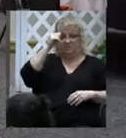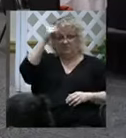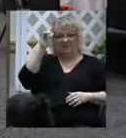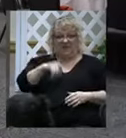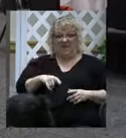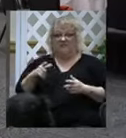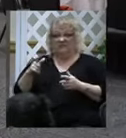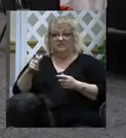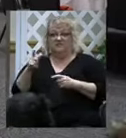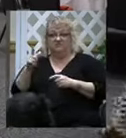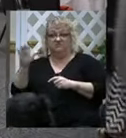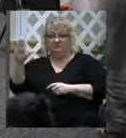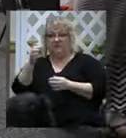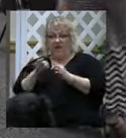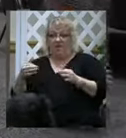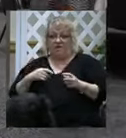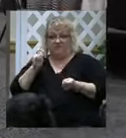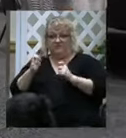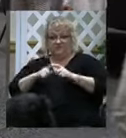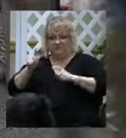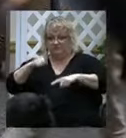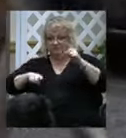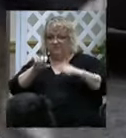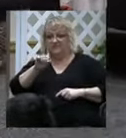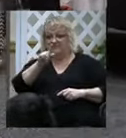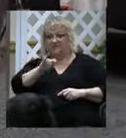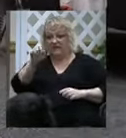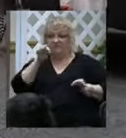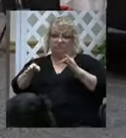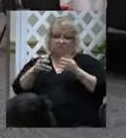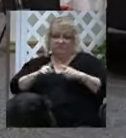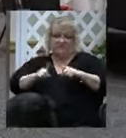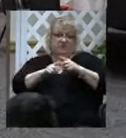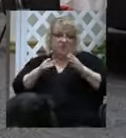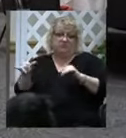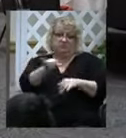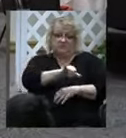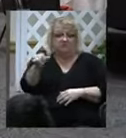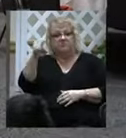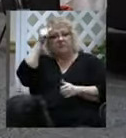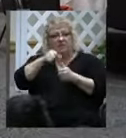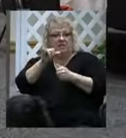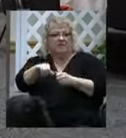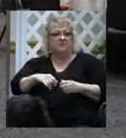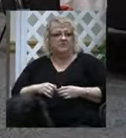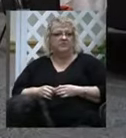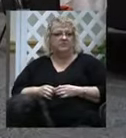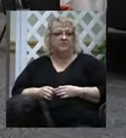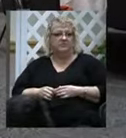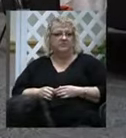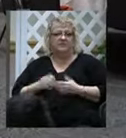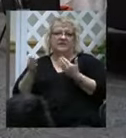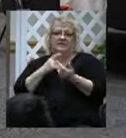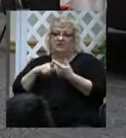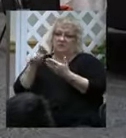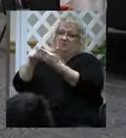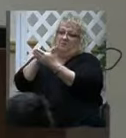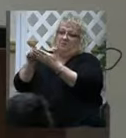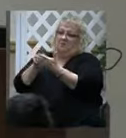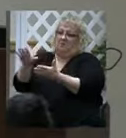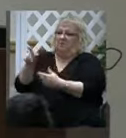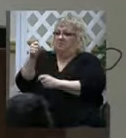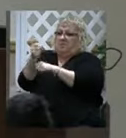So there's just so many different styles and ways of expressing. So just keep that in mind too. It's, you know, it's easy to, you know, maybe